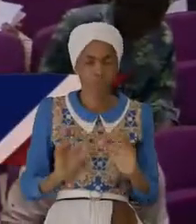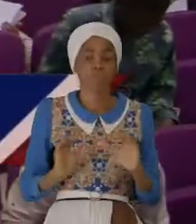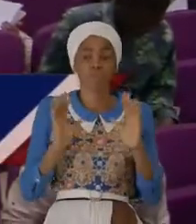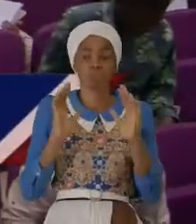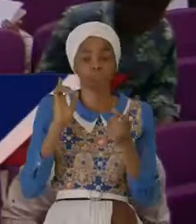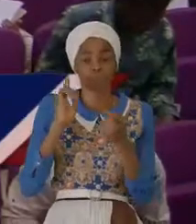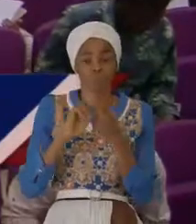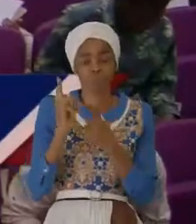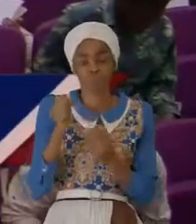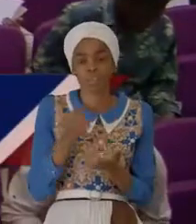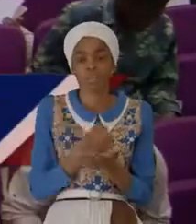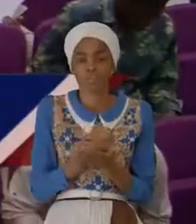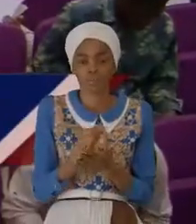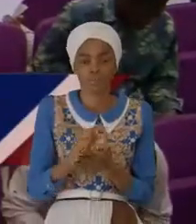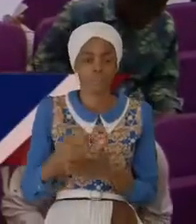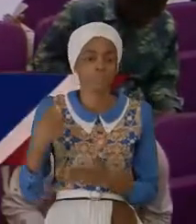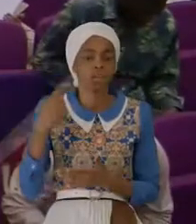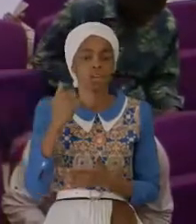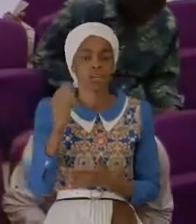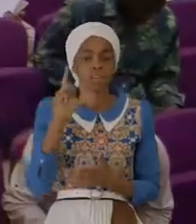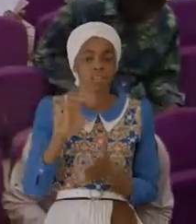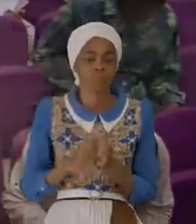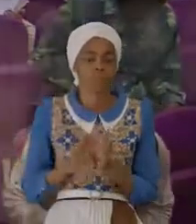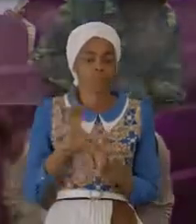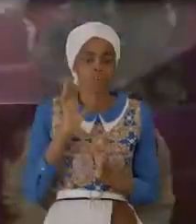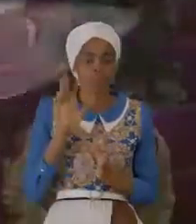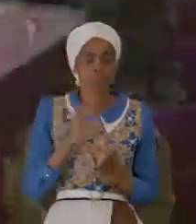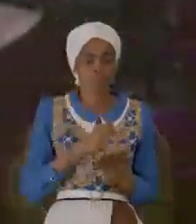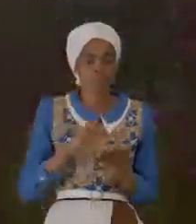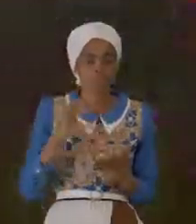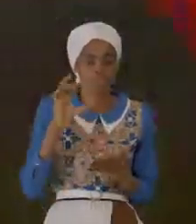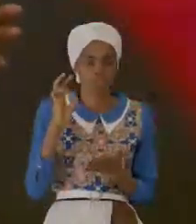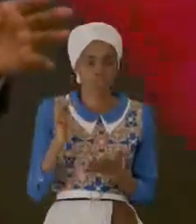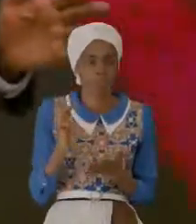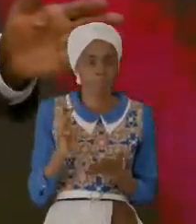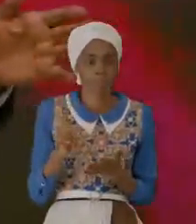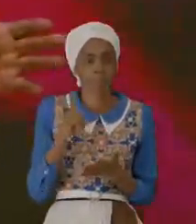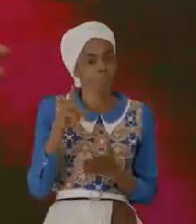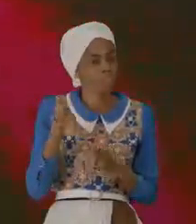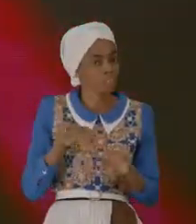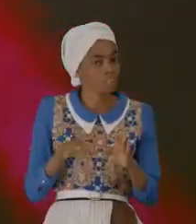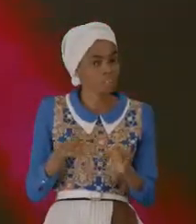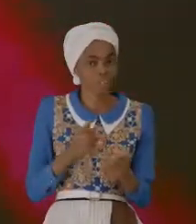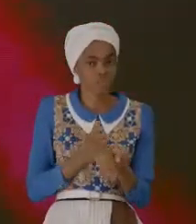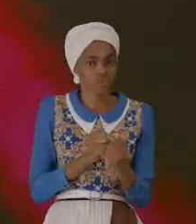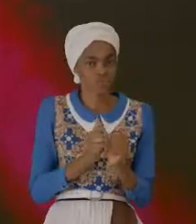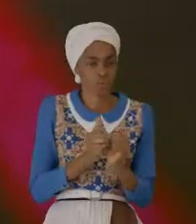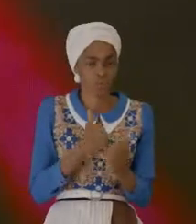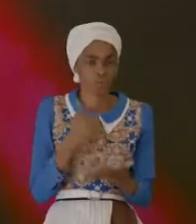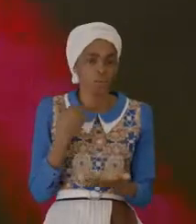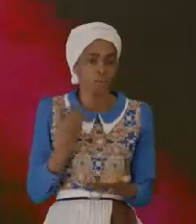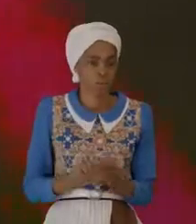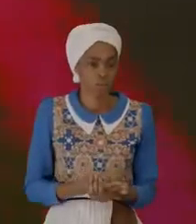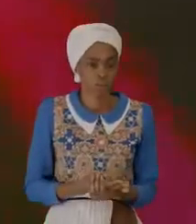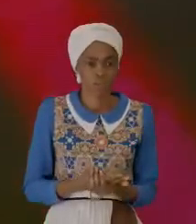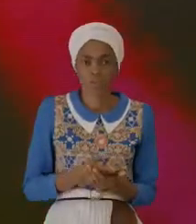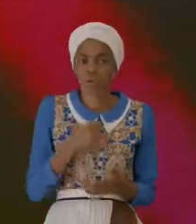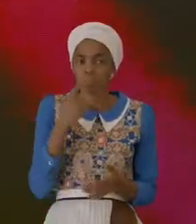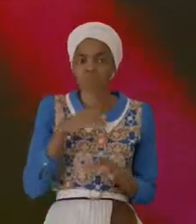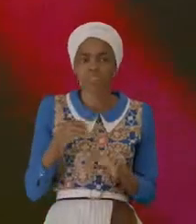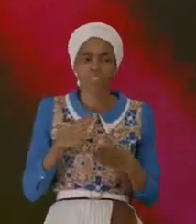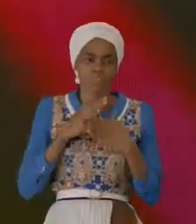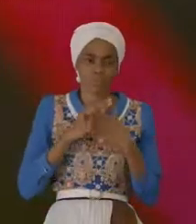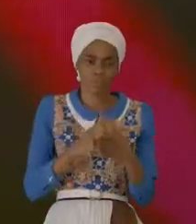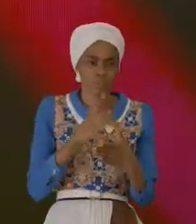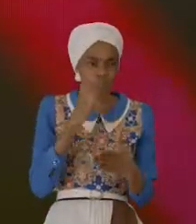Galatians chapter 5 verse 7. look at verse 7 he did run well who did hinder you